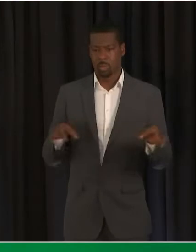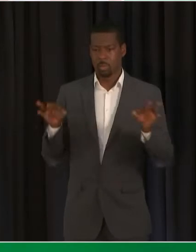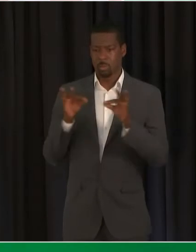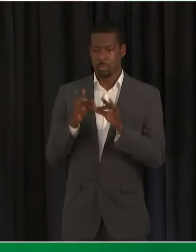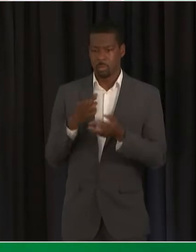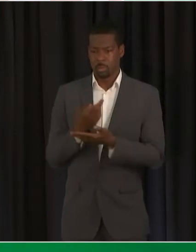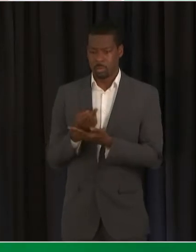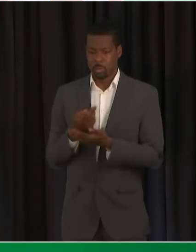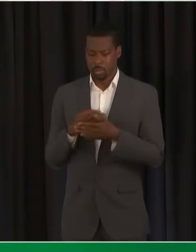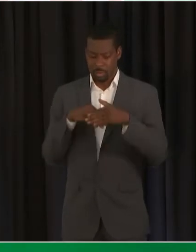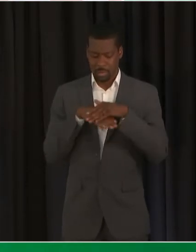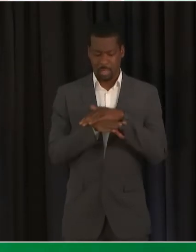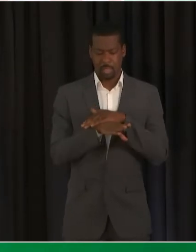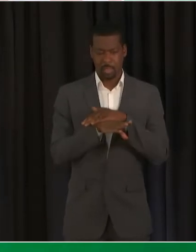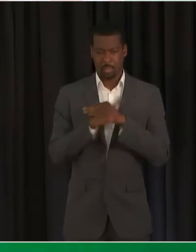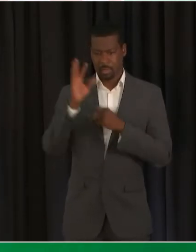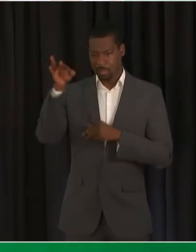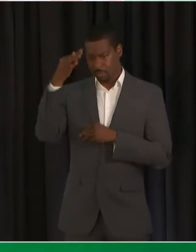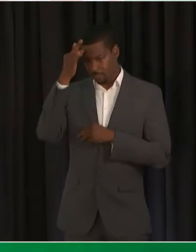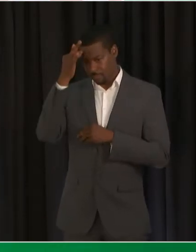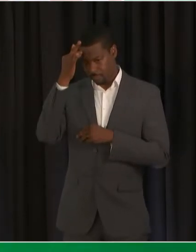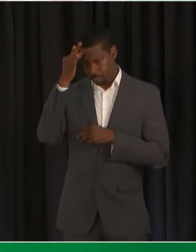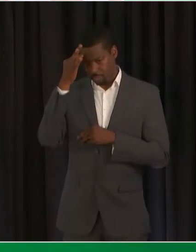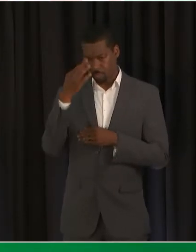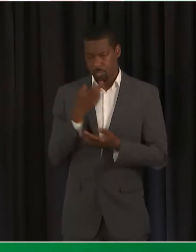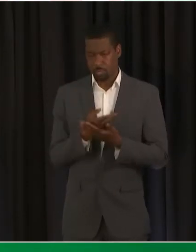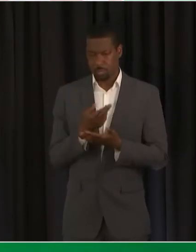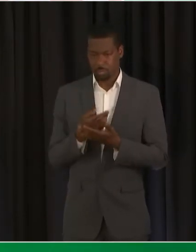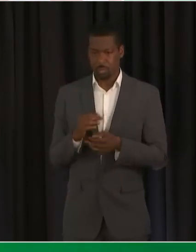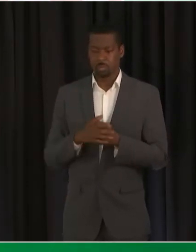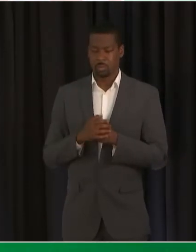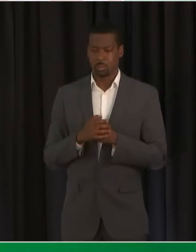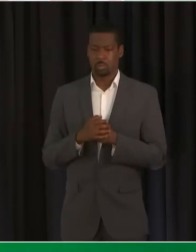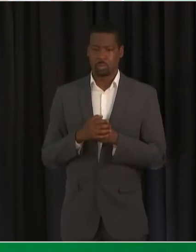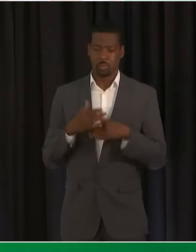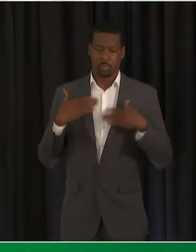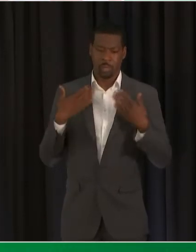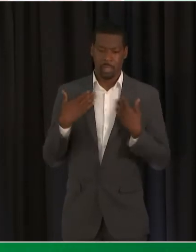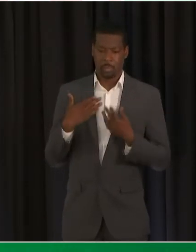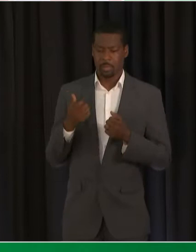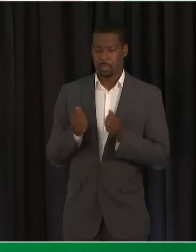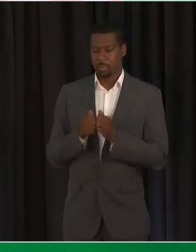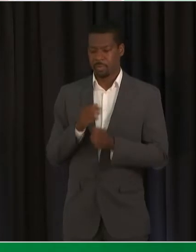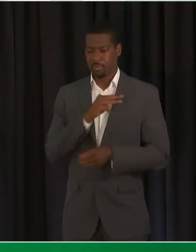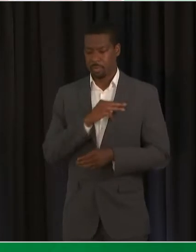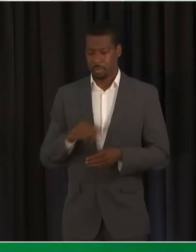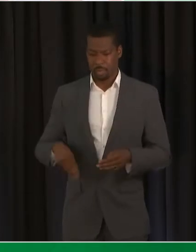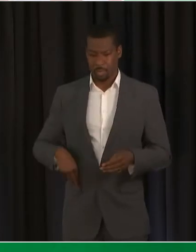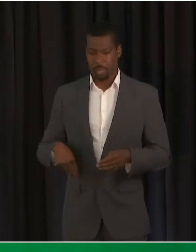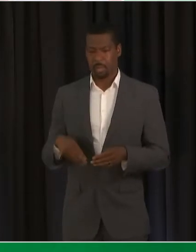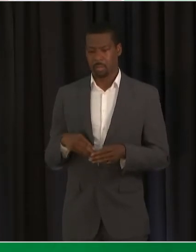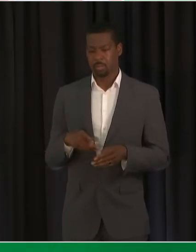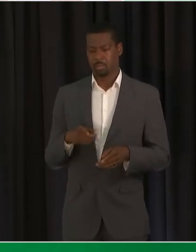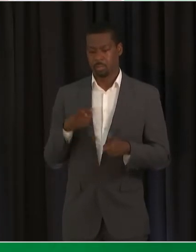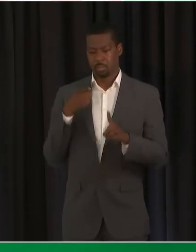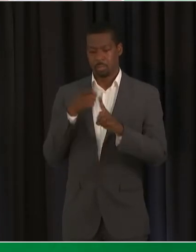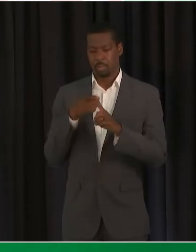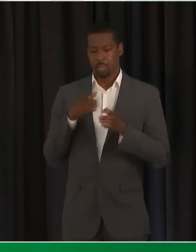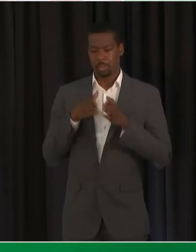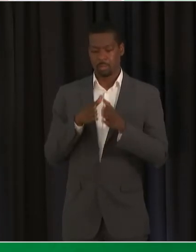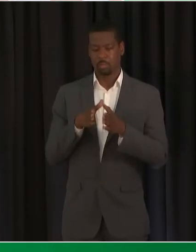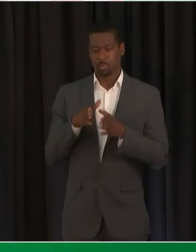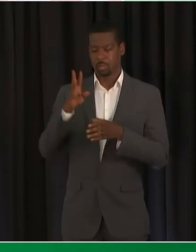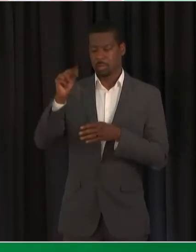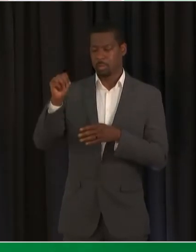has been accessing our federal resources. Now, DSLBD is honored on behalf of Mayor Bowser to run our Main Street programs. We have